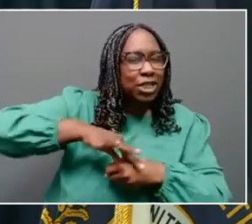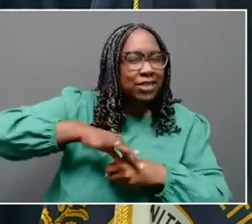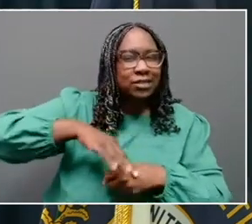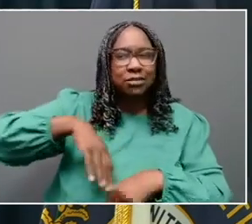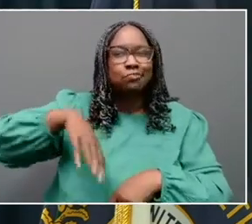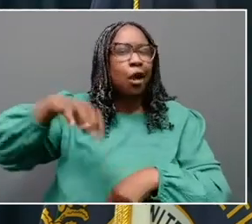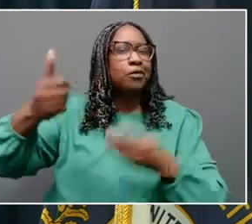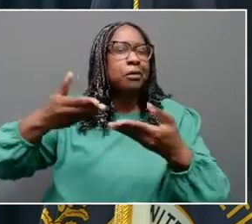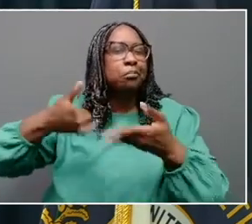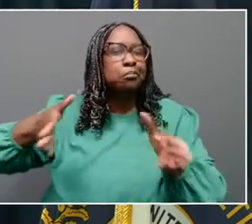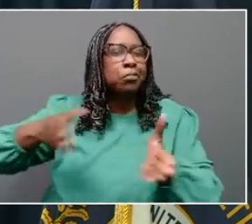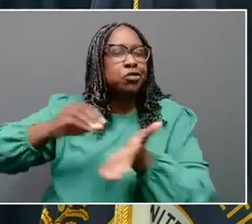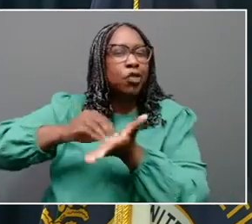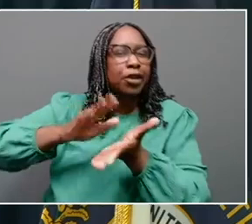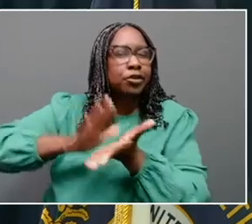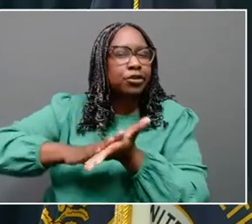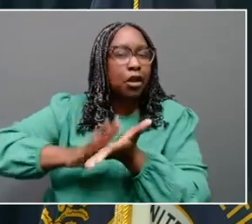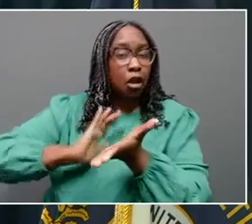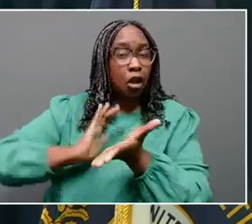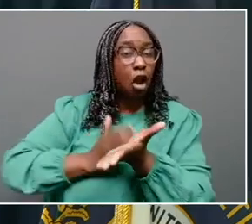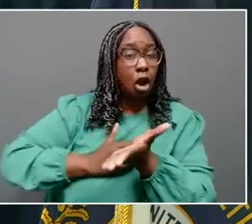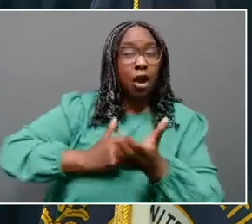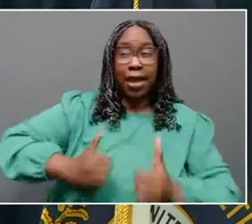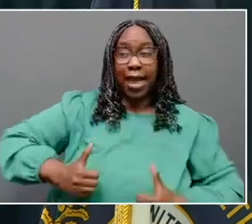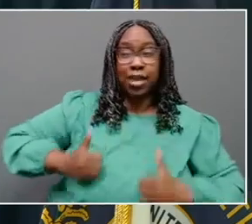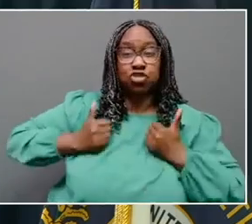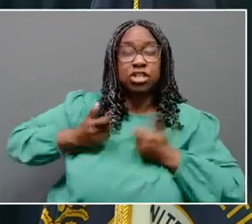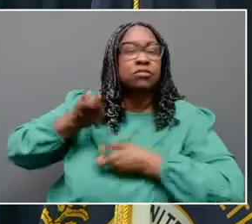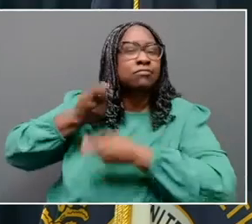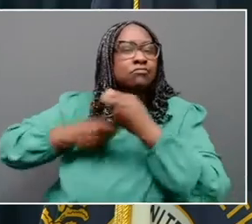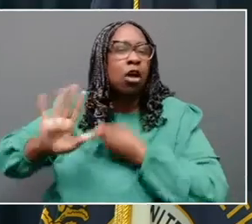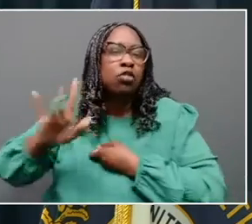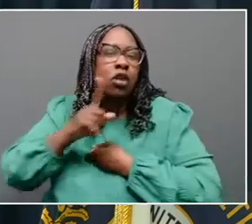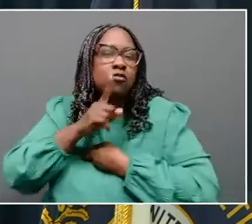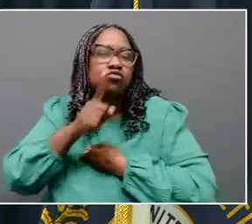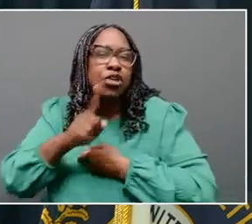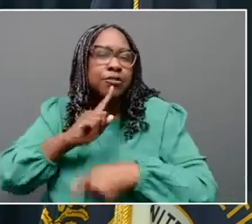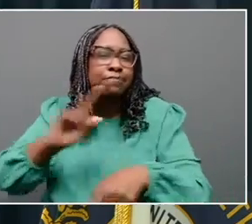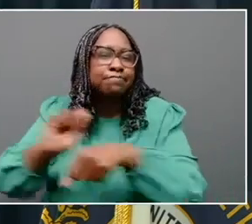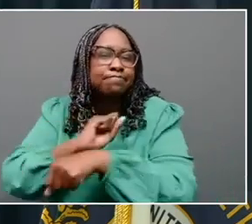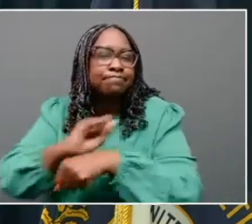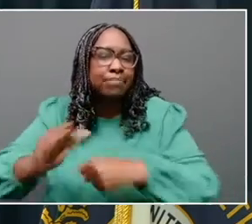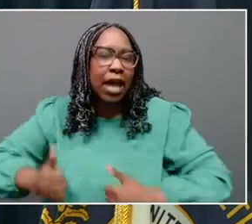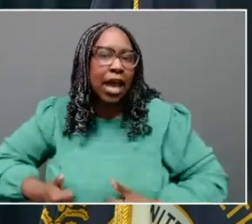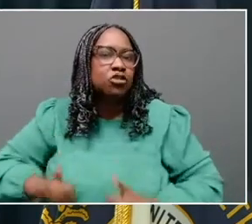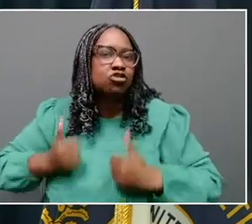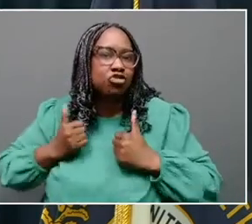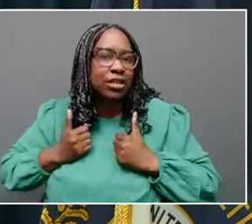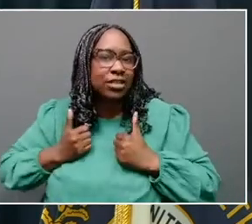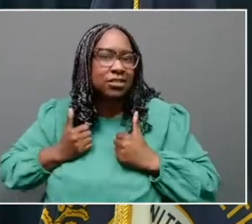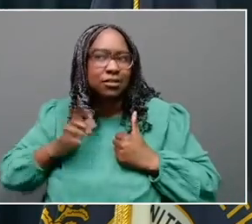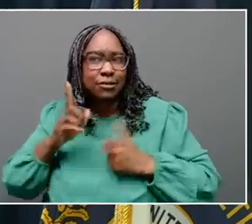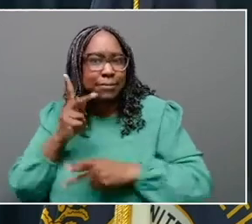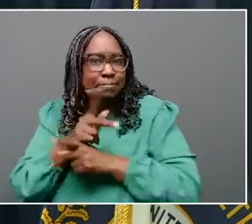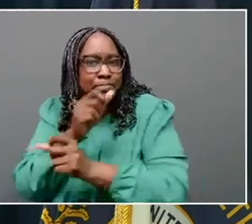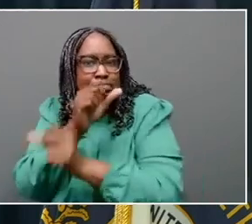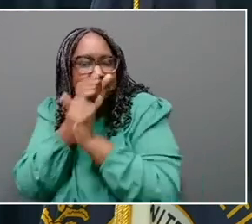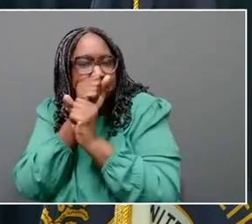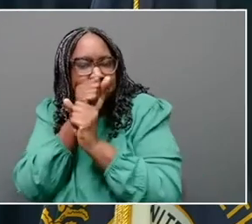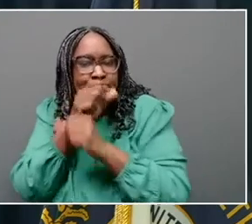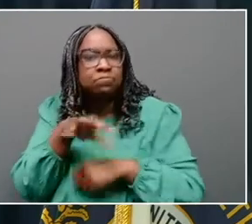well, across various state and local agencies. This law brings our program in line with 38 other